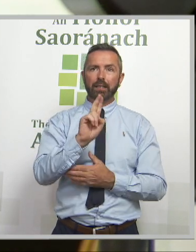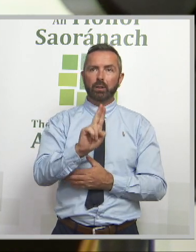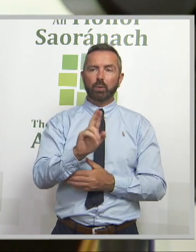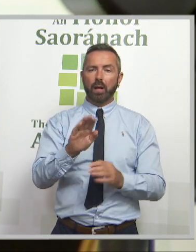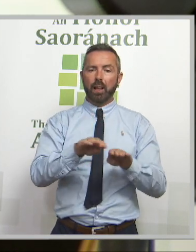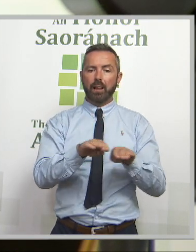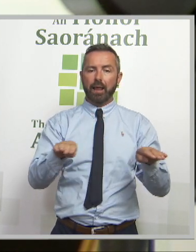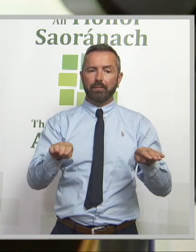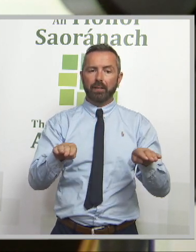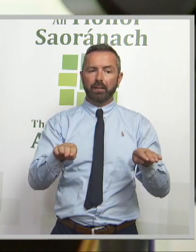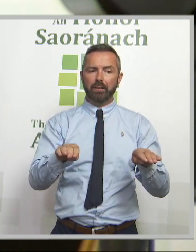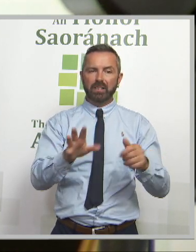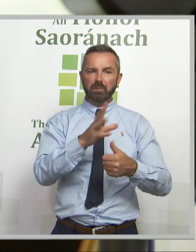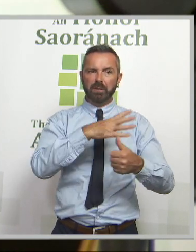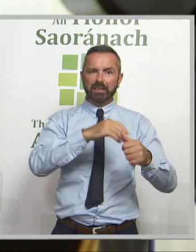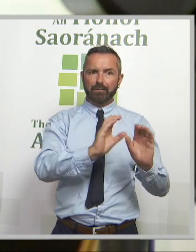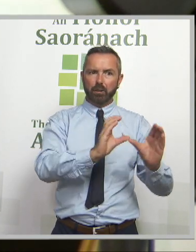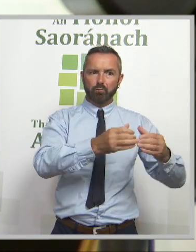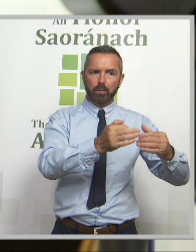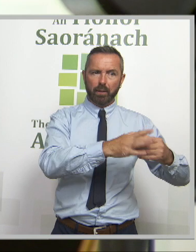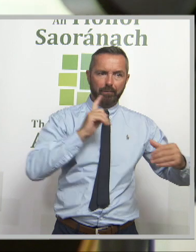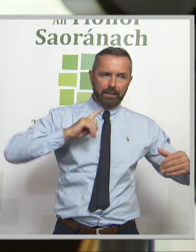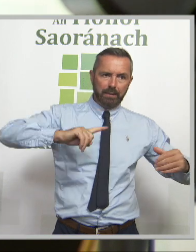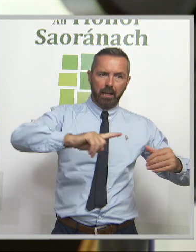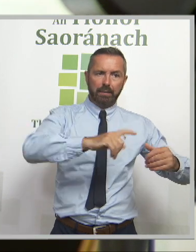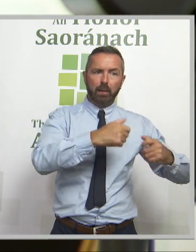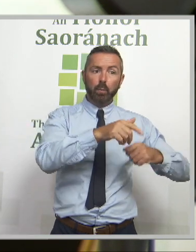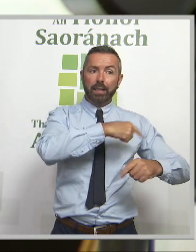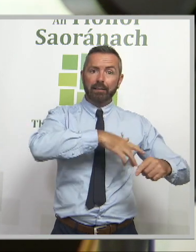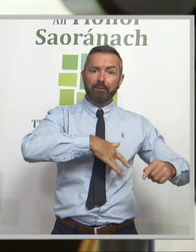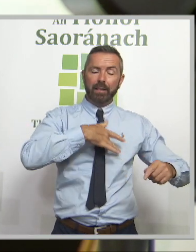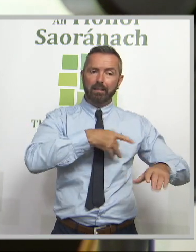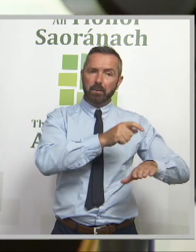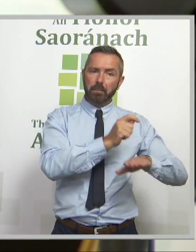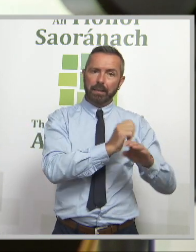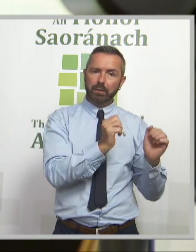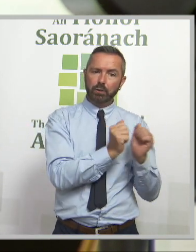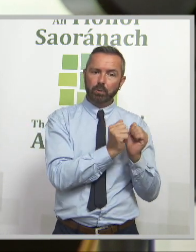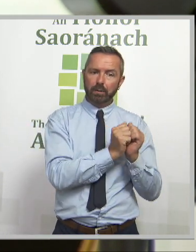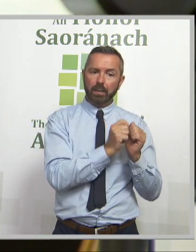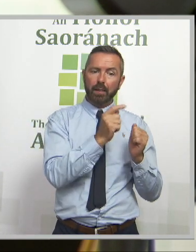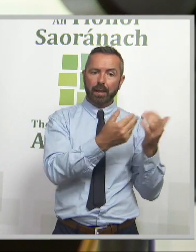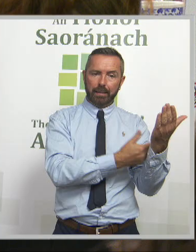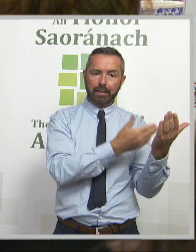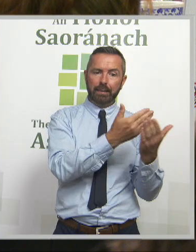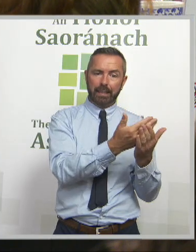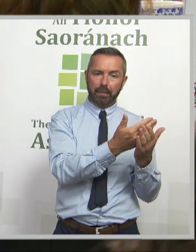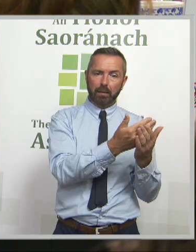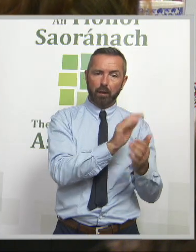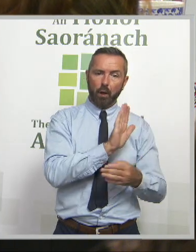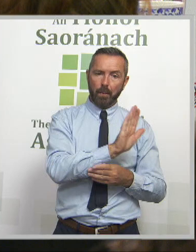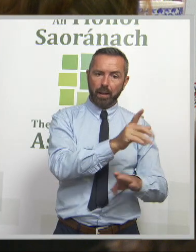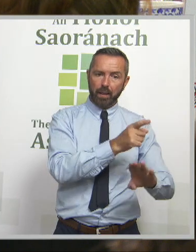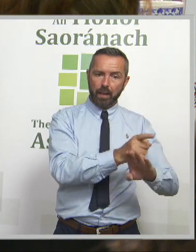represent the best sites to protect those habitats and species in Ireland. So that legal obligation is there, that each member state must select the best